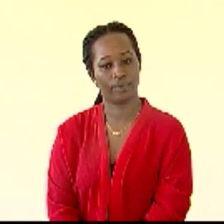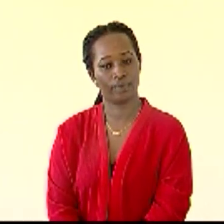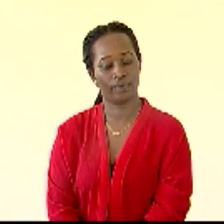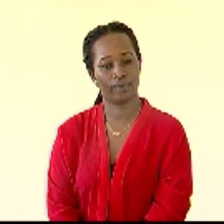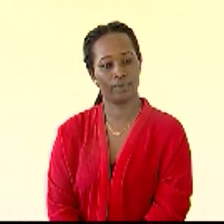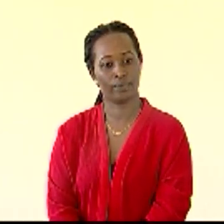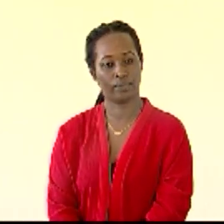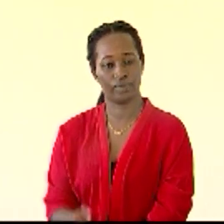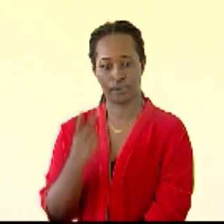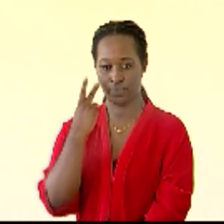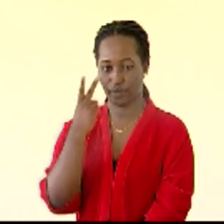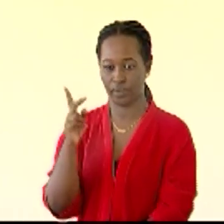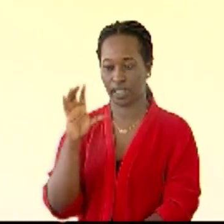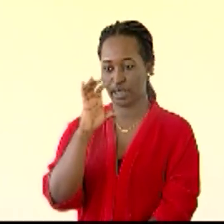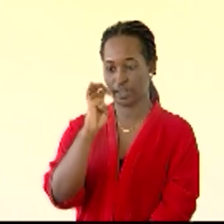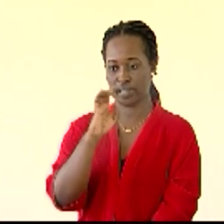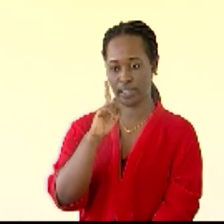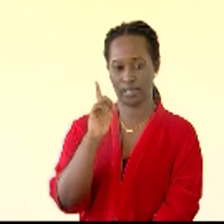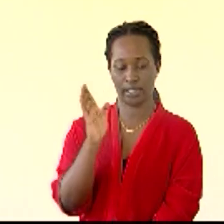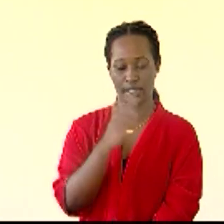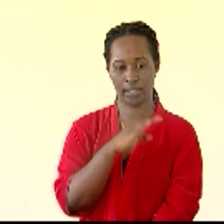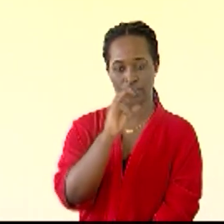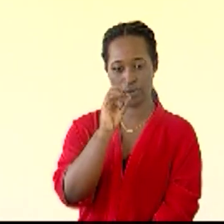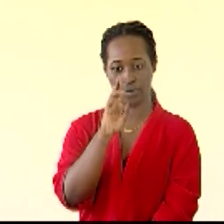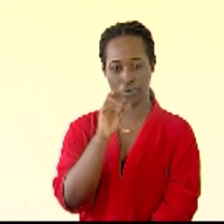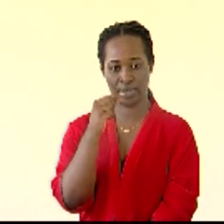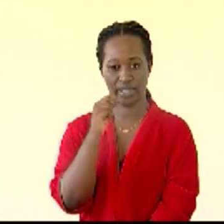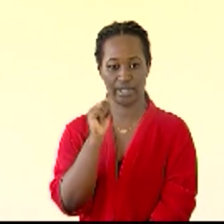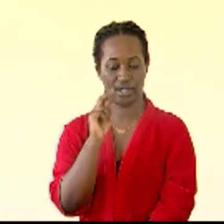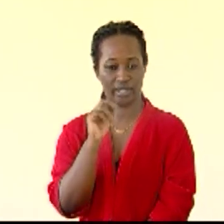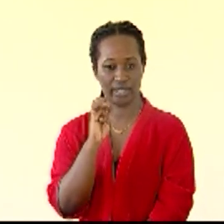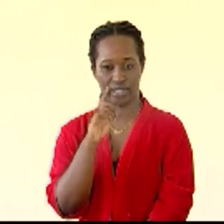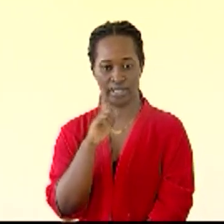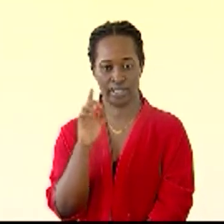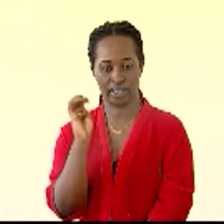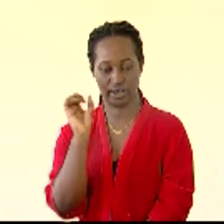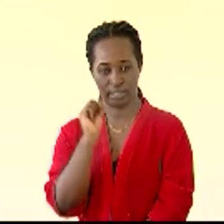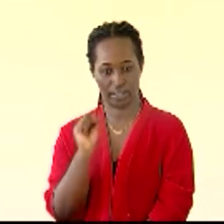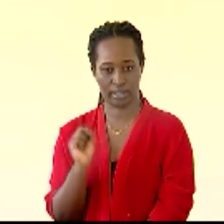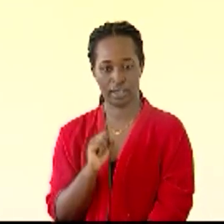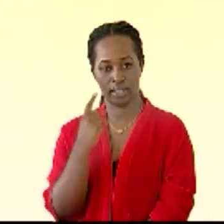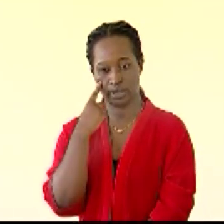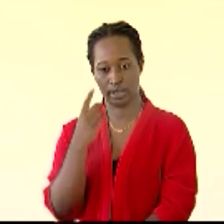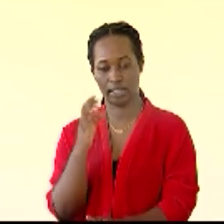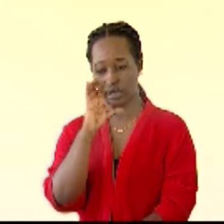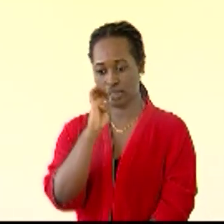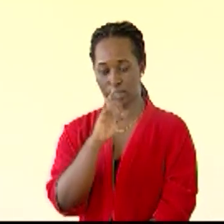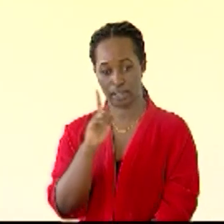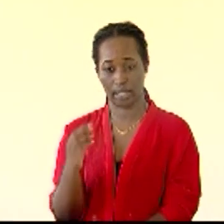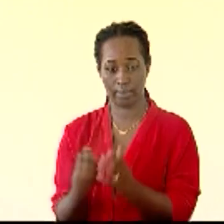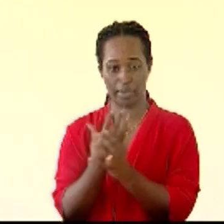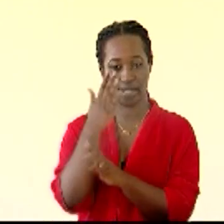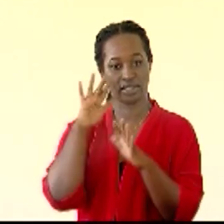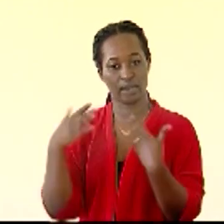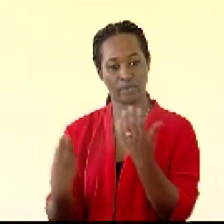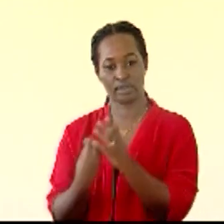The cell organelles, as we can remember in cell parts, all plant cells do have essential things, and one of them,